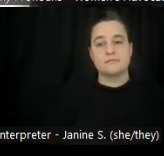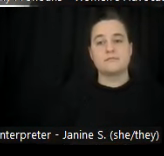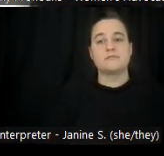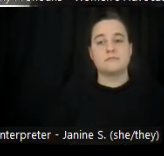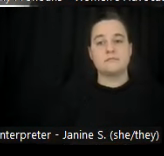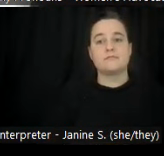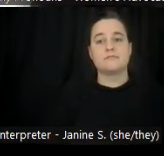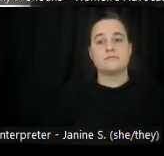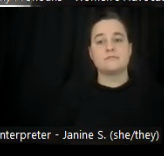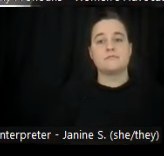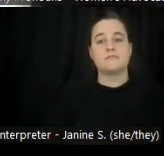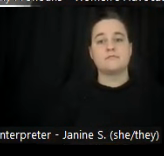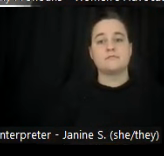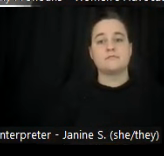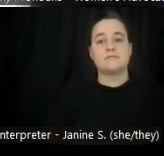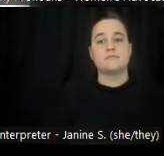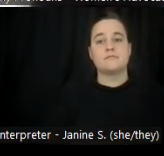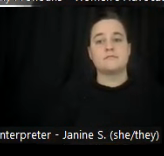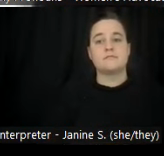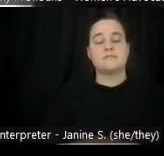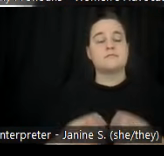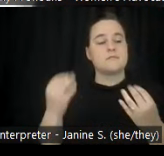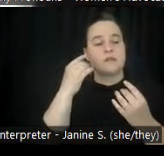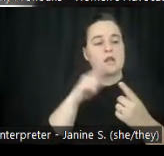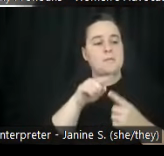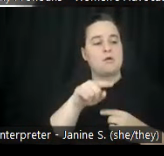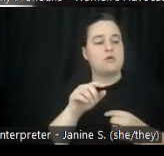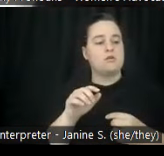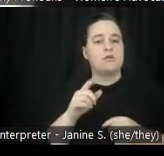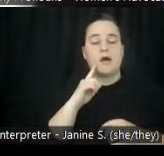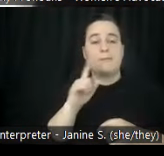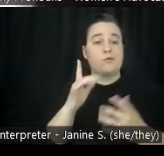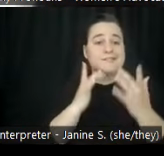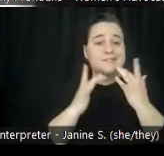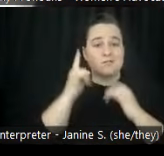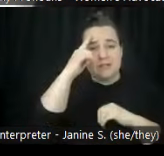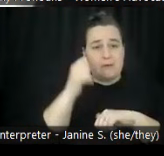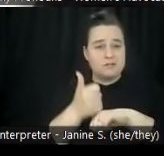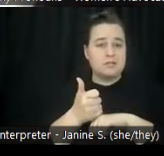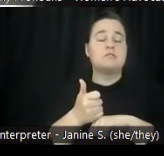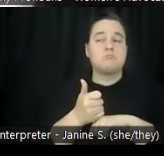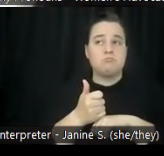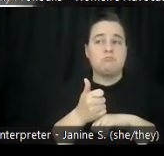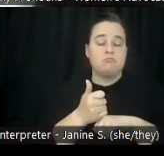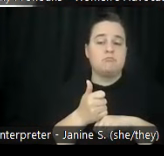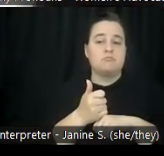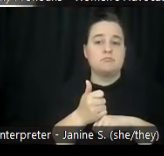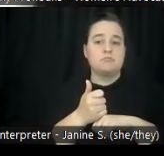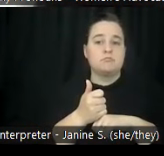I'm reflecting a little bit more on the suggestion that was put in the chat about overcoming scarcity mindset in terms